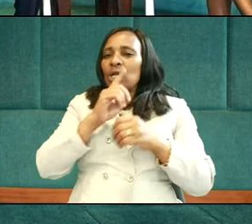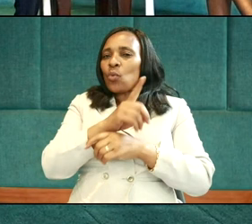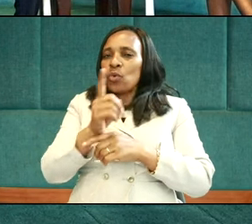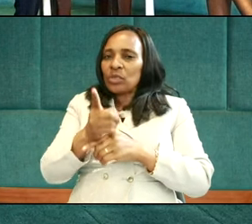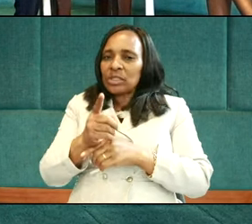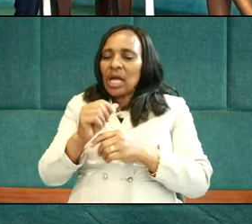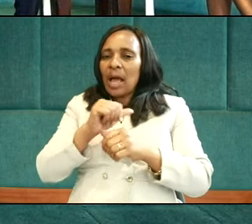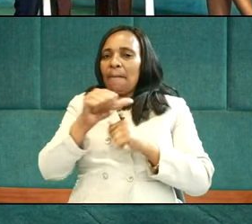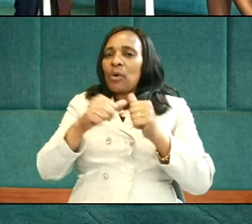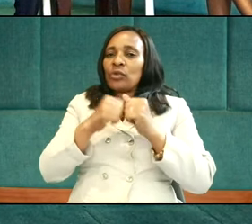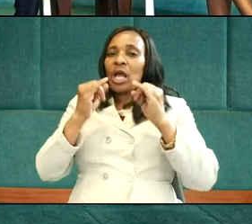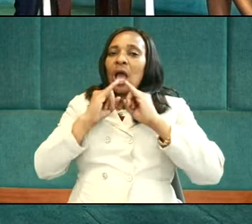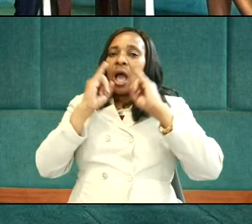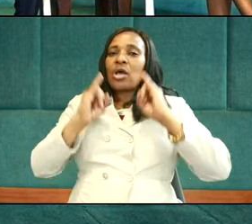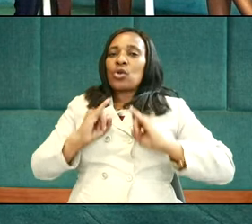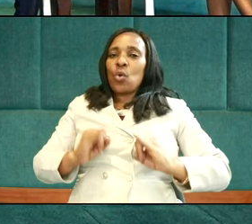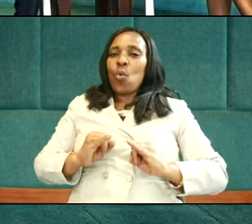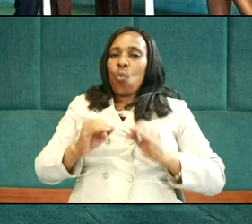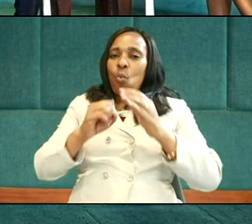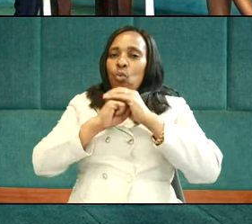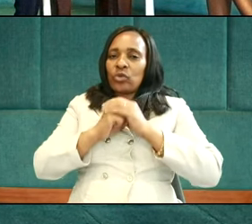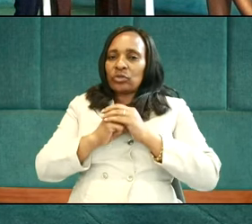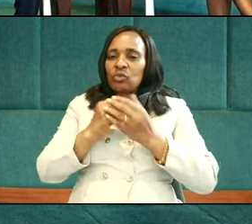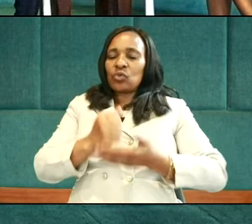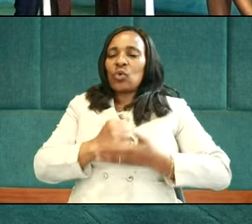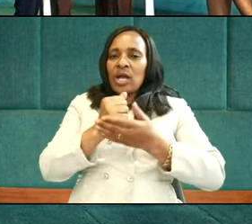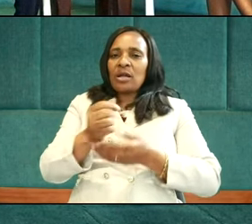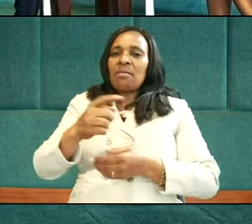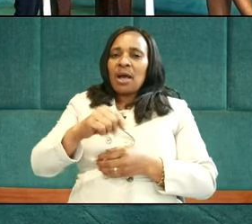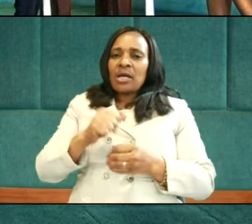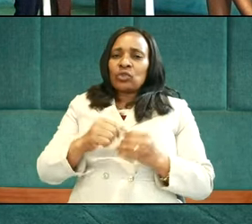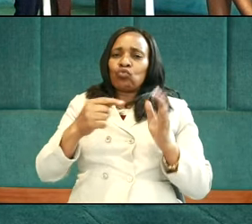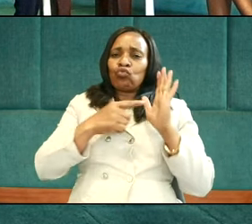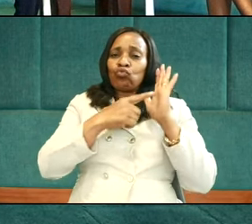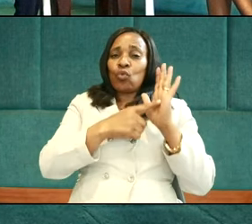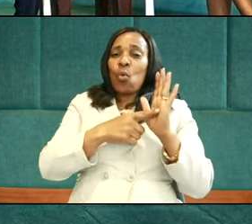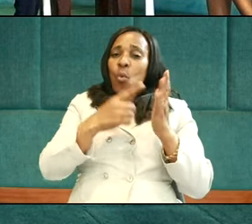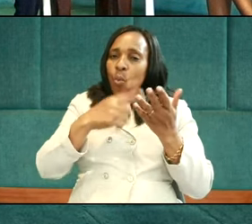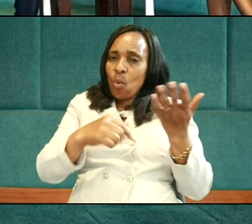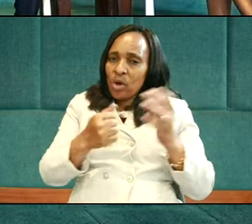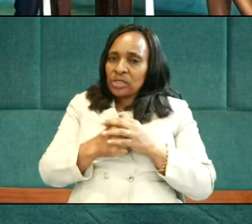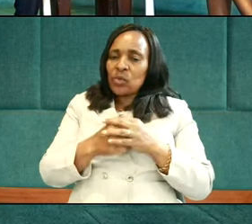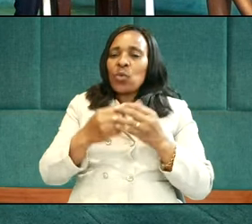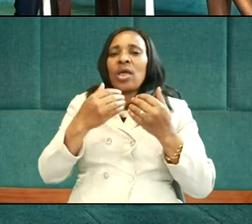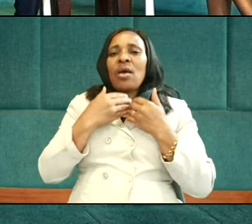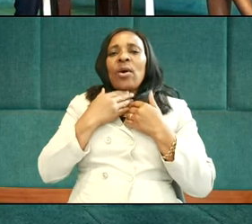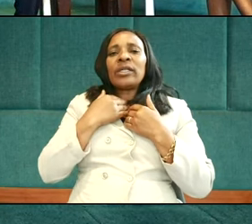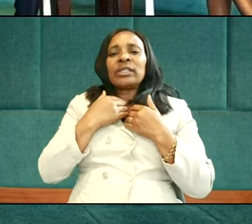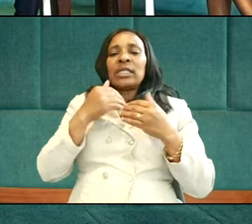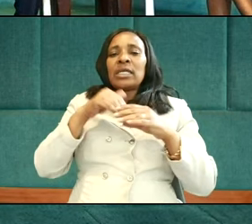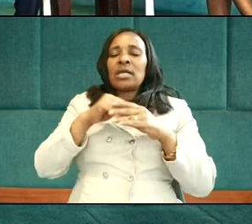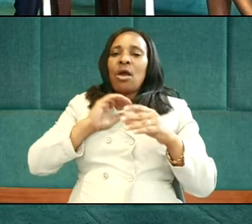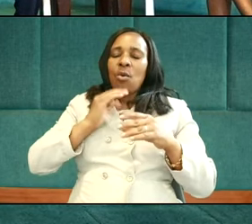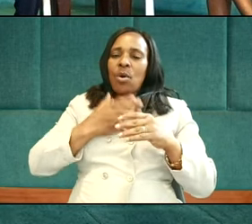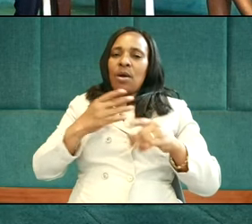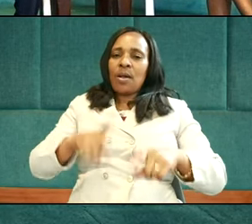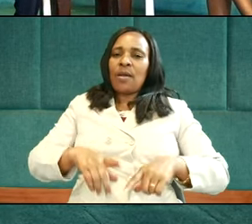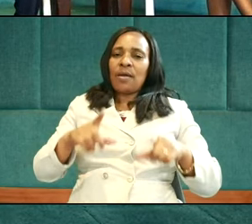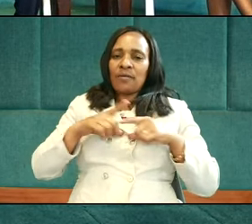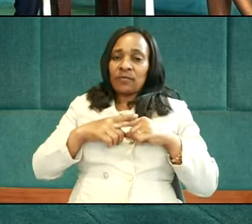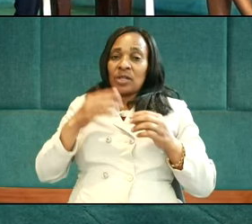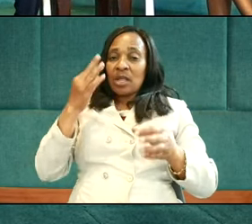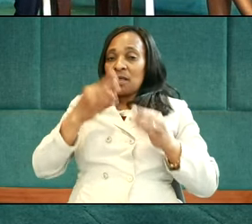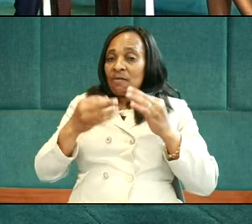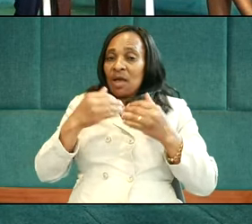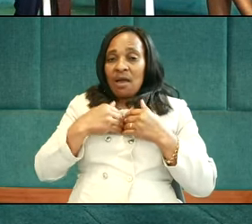idol worship. It will also help us to reflect on what we prioritize in our lives, and if